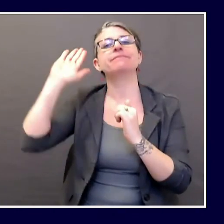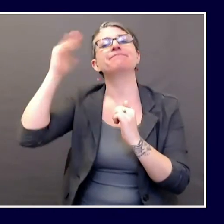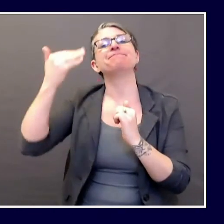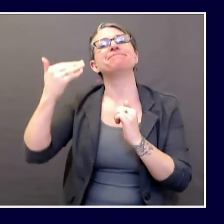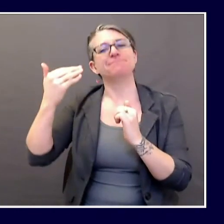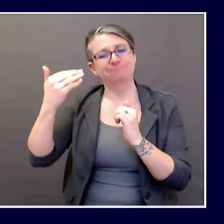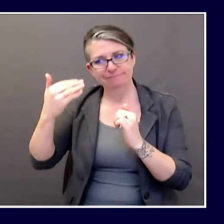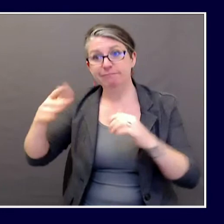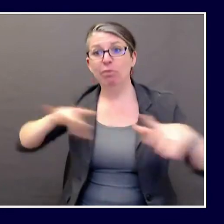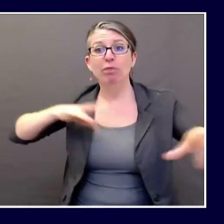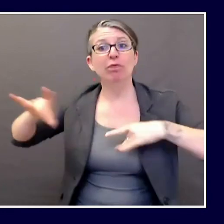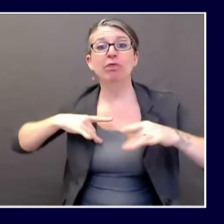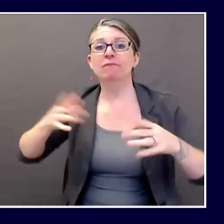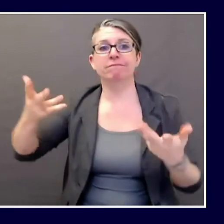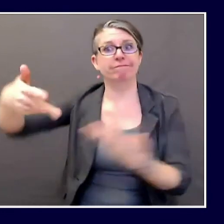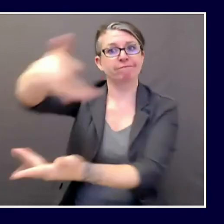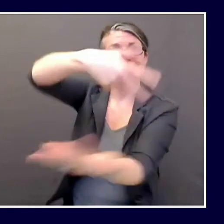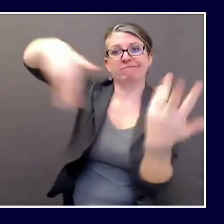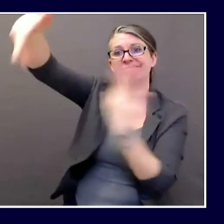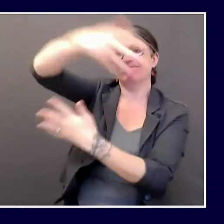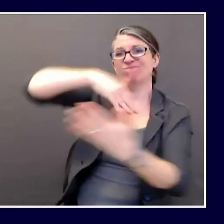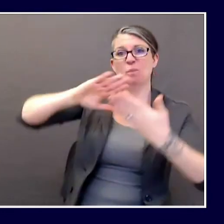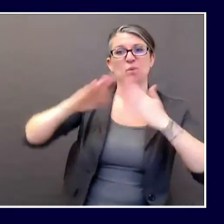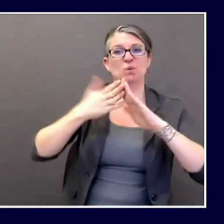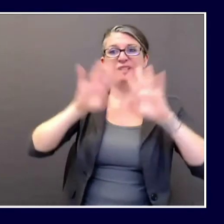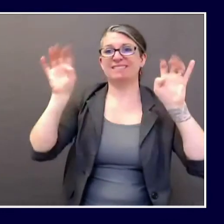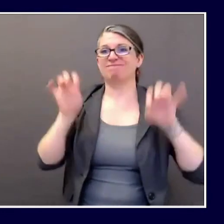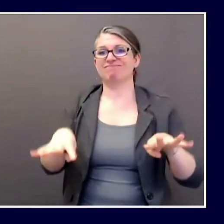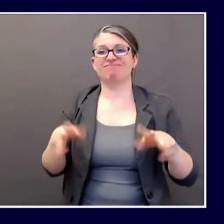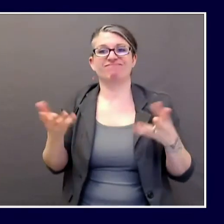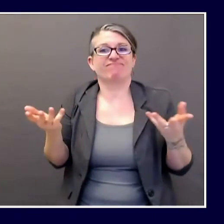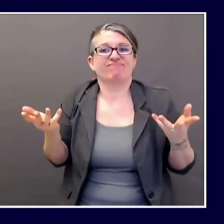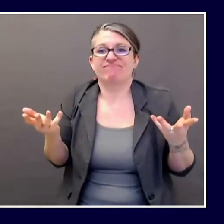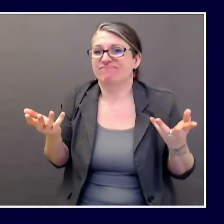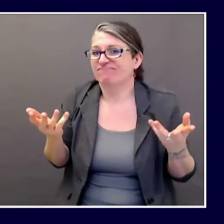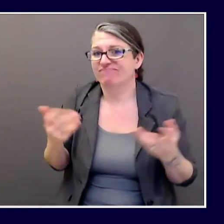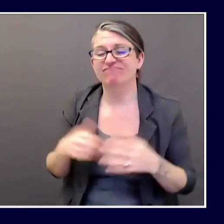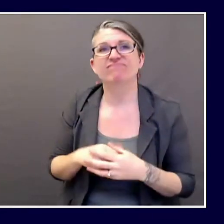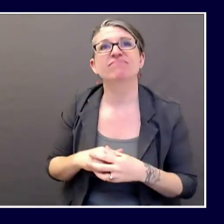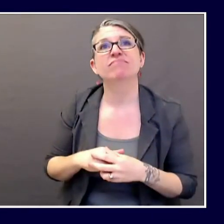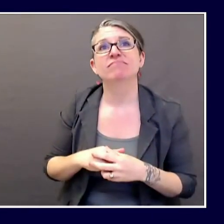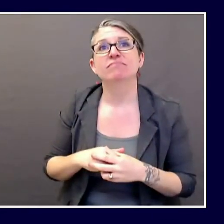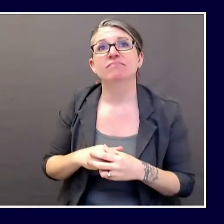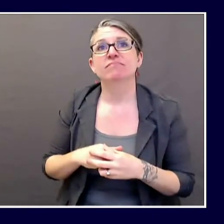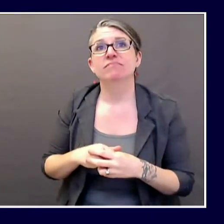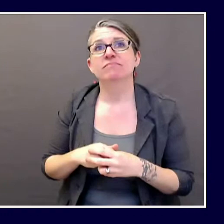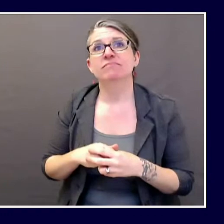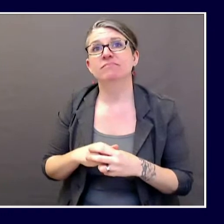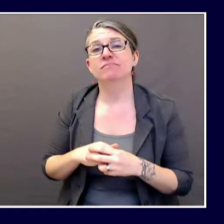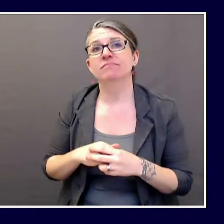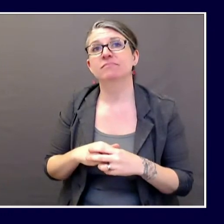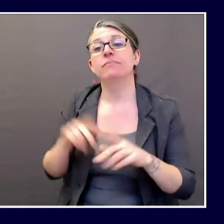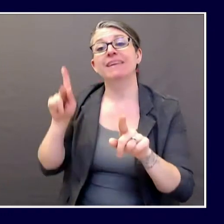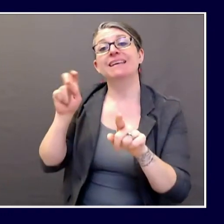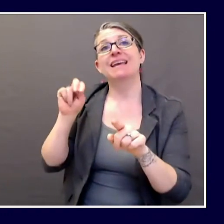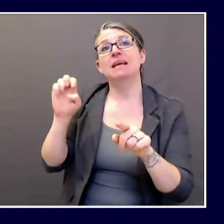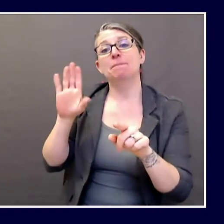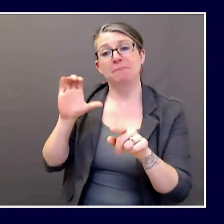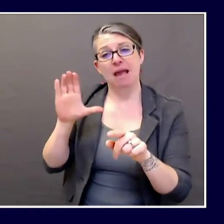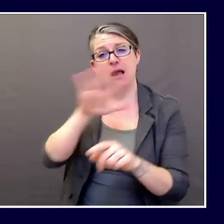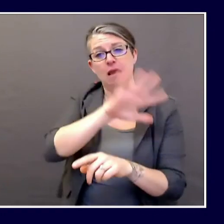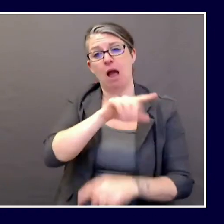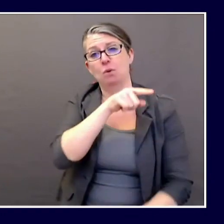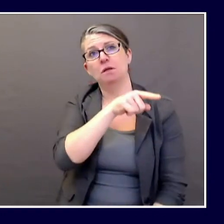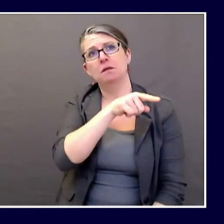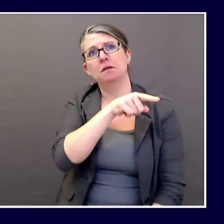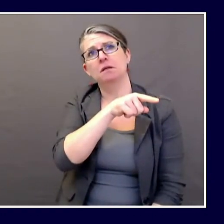to see increases. Some of it is a little bit more tethered to some outbreaks that are happening, and so on and so forth. It also hasn't